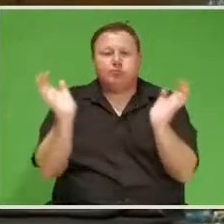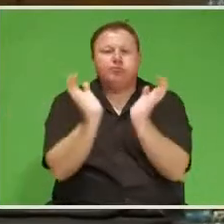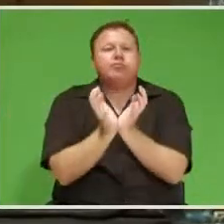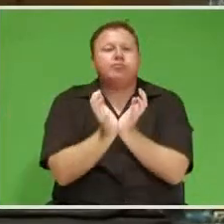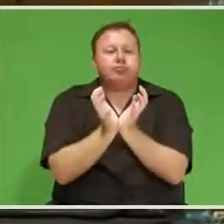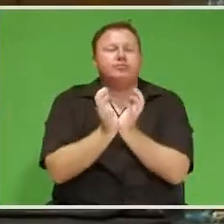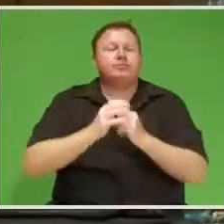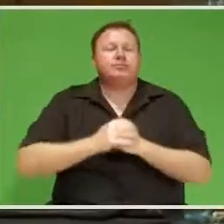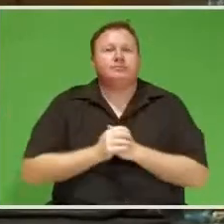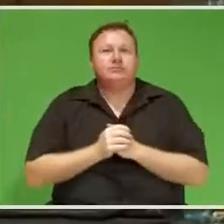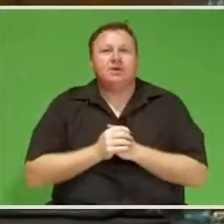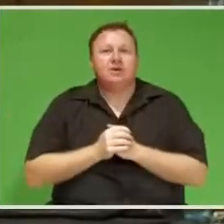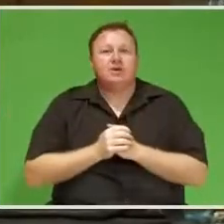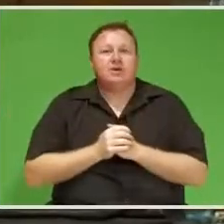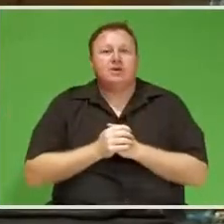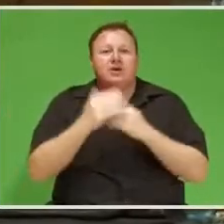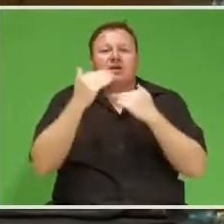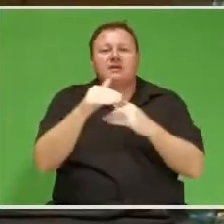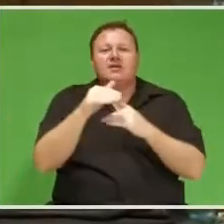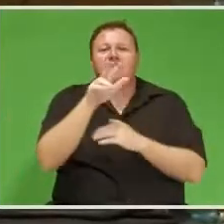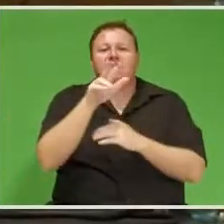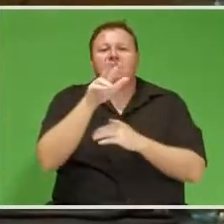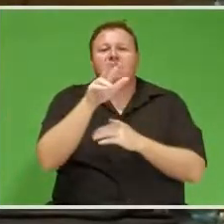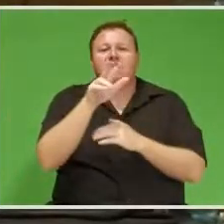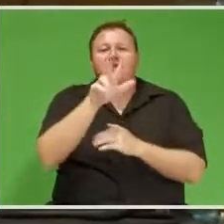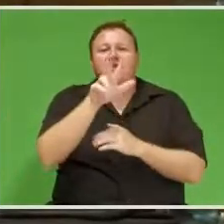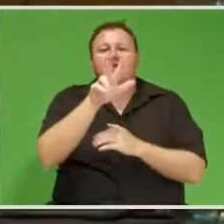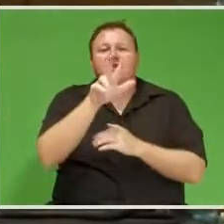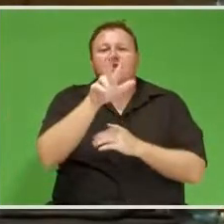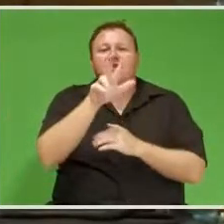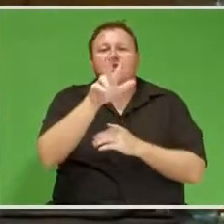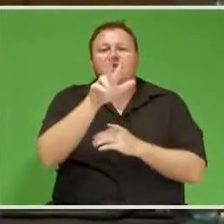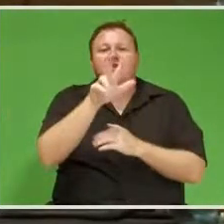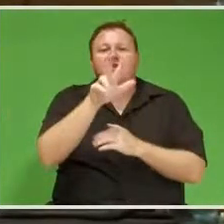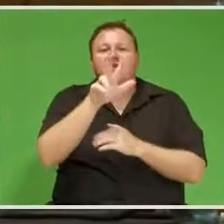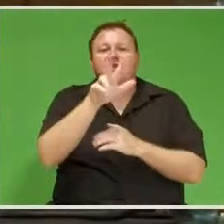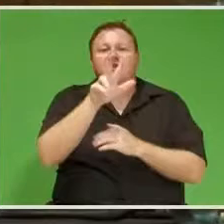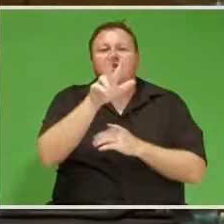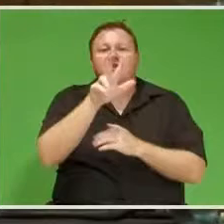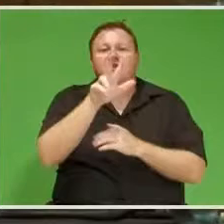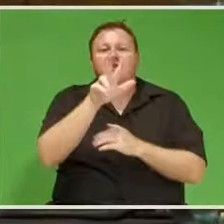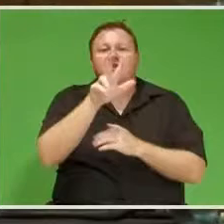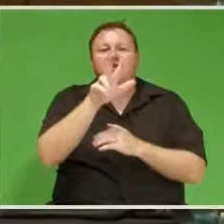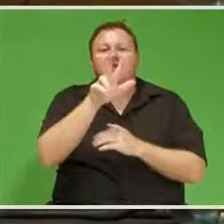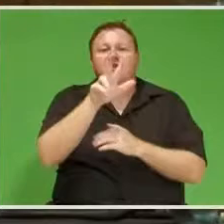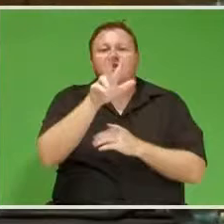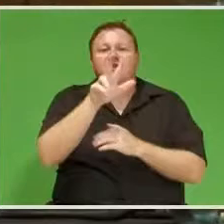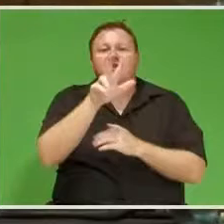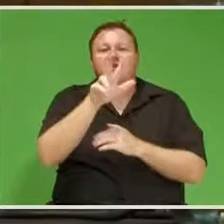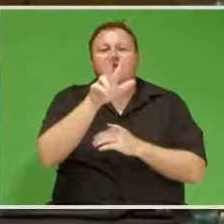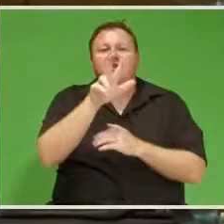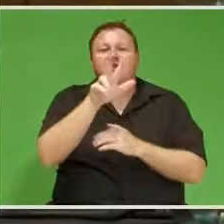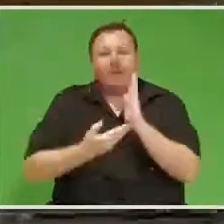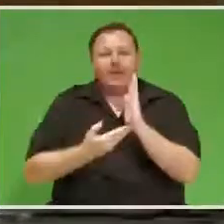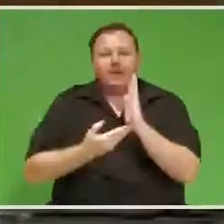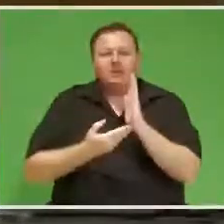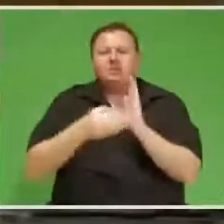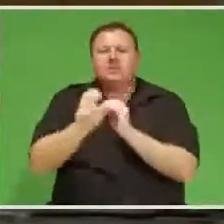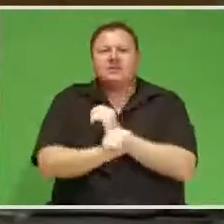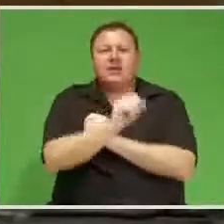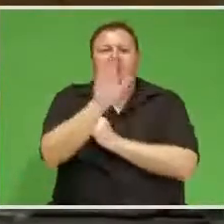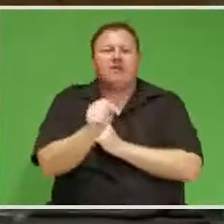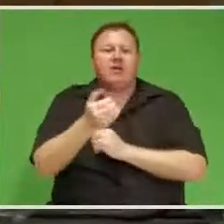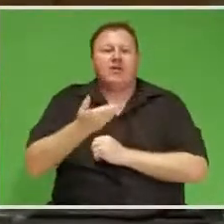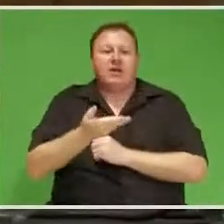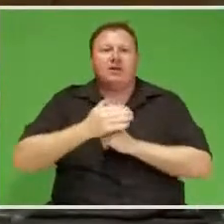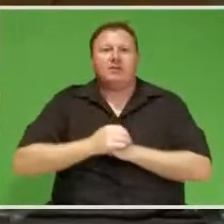Provinces in terms of Section 84(2)(d) of the Constitution of the Republic of South Africa,